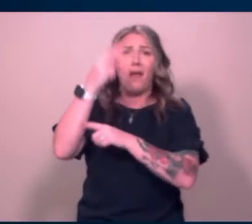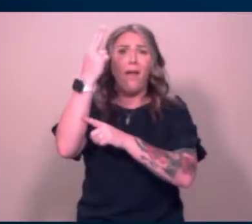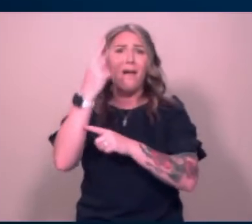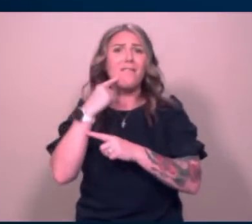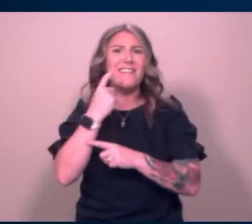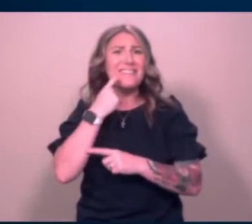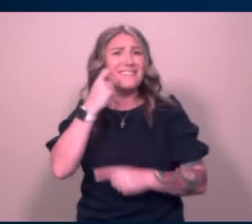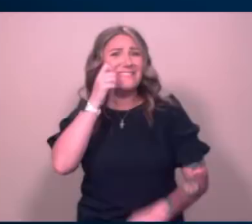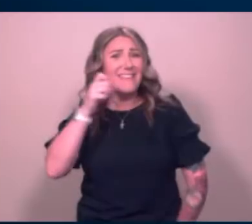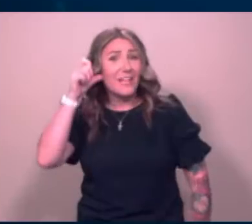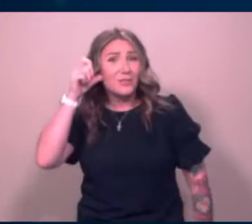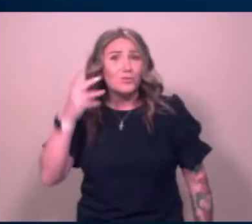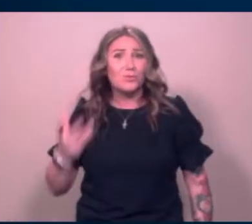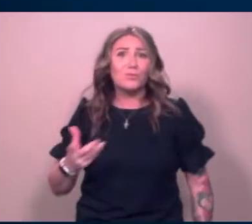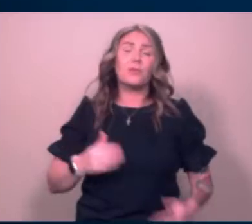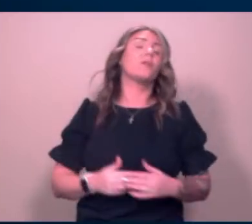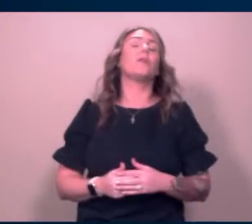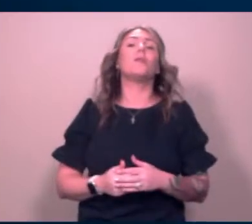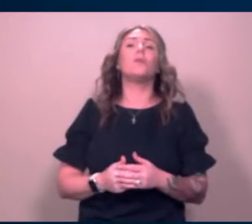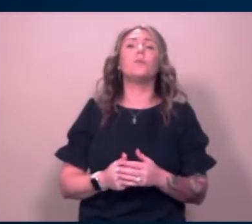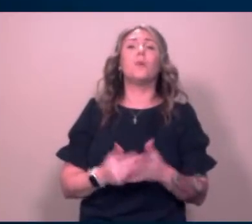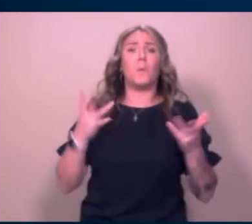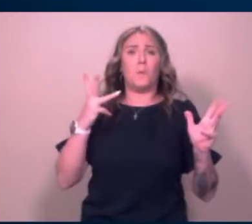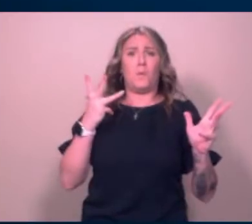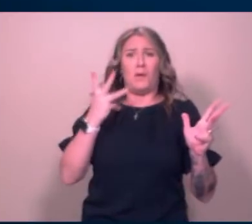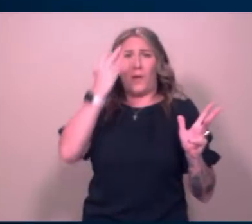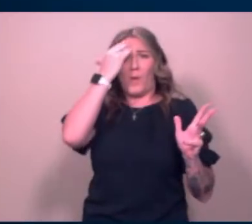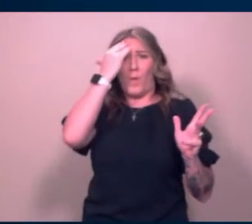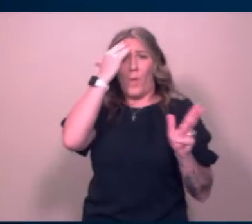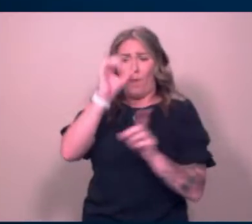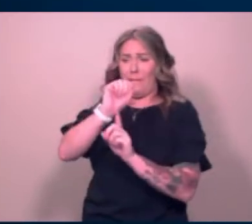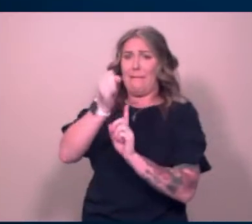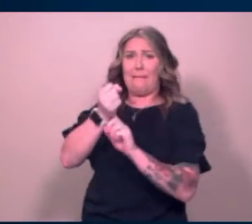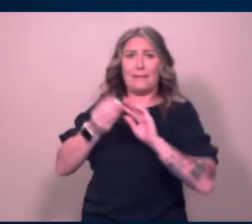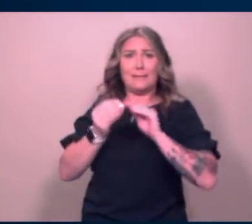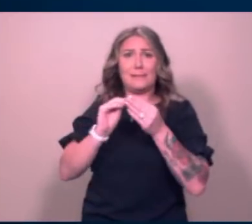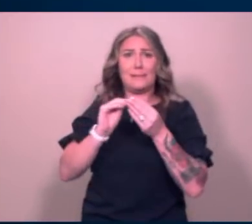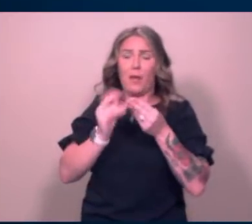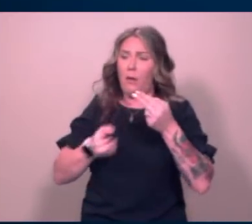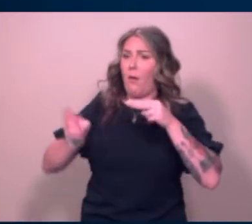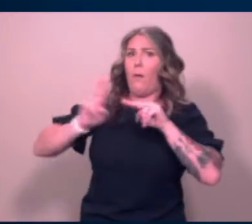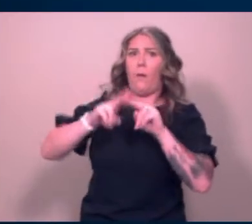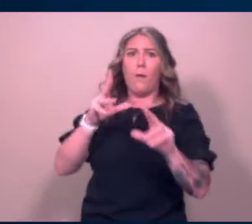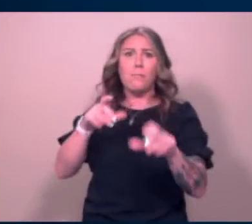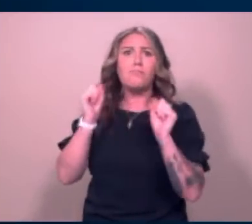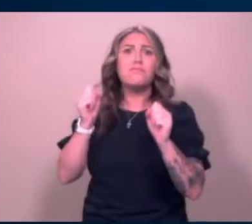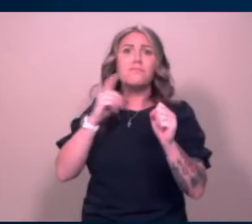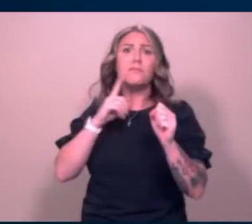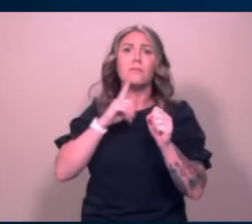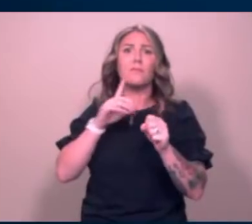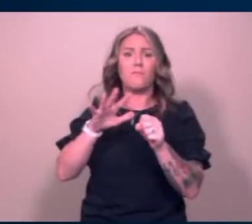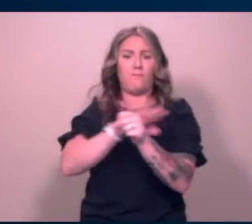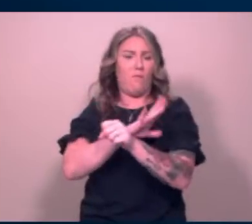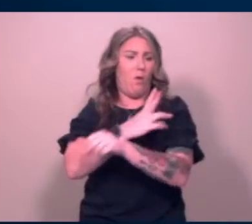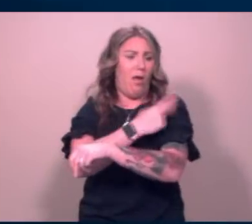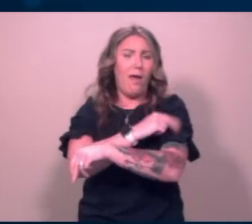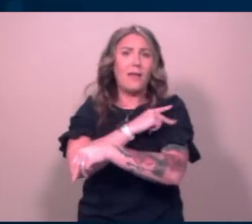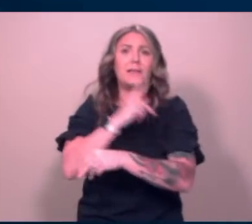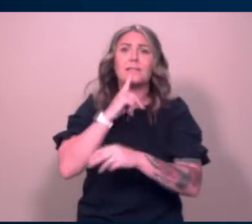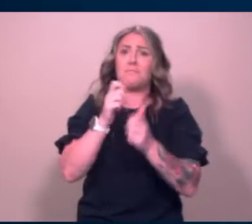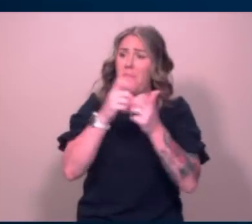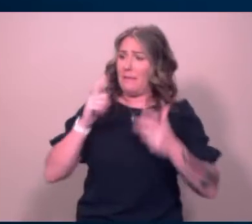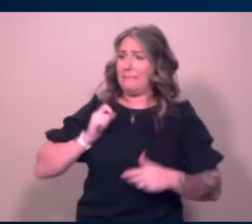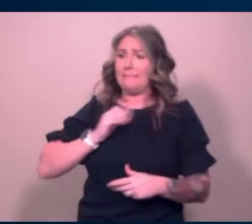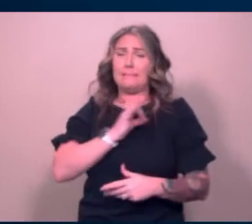high yesterday. So we know that case numbers are rapidly escalating against full hospitals with a lot of staff who are sick